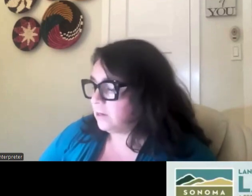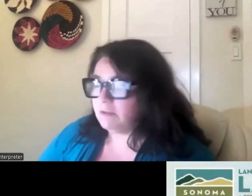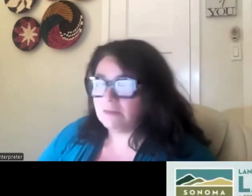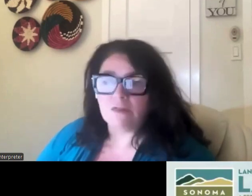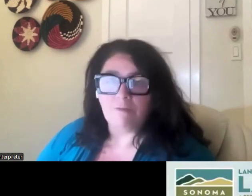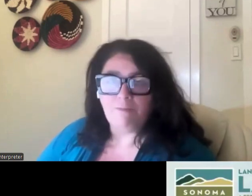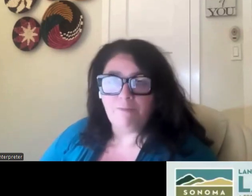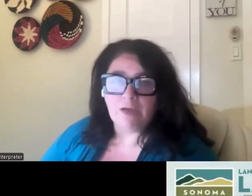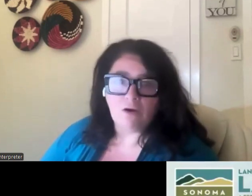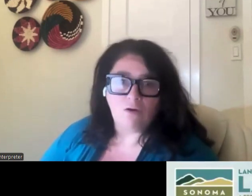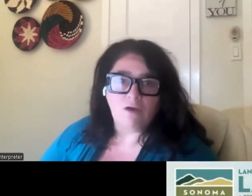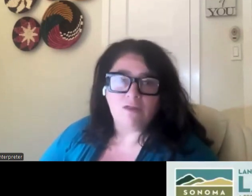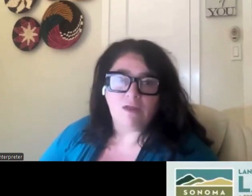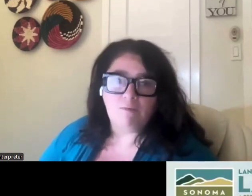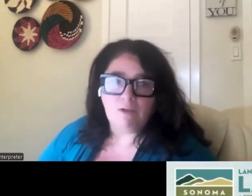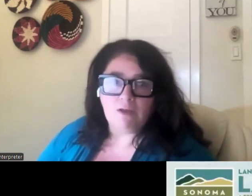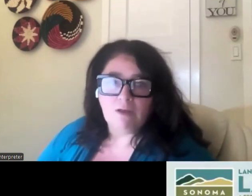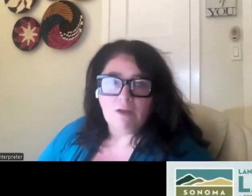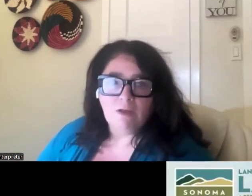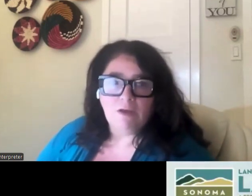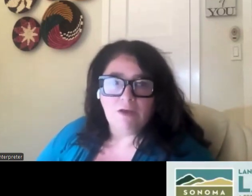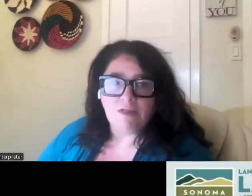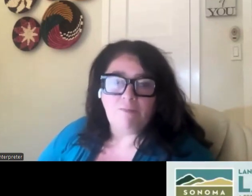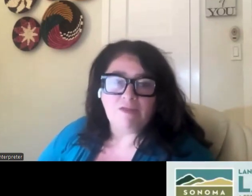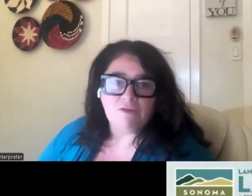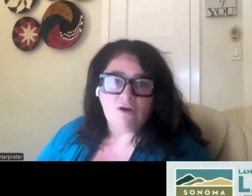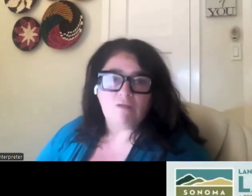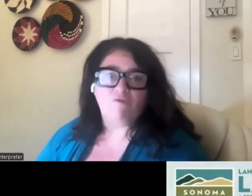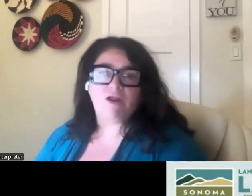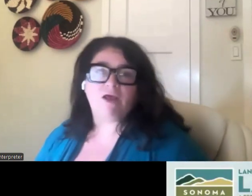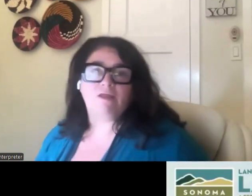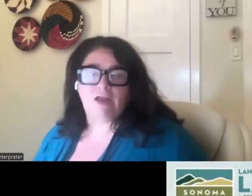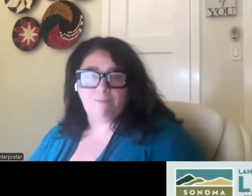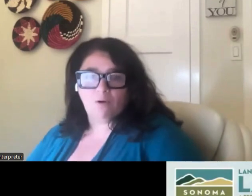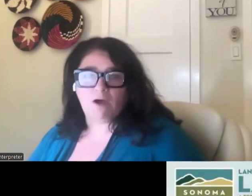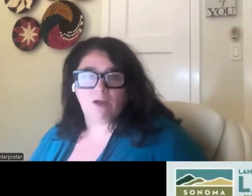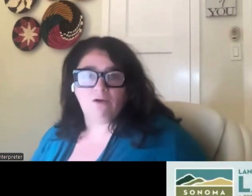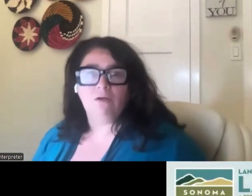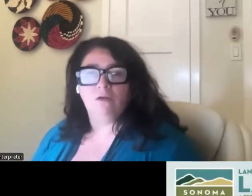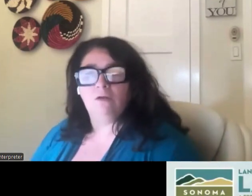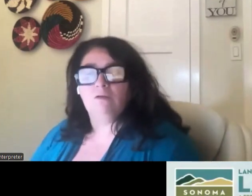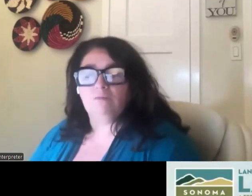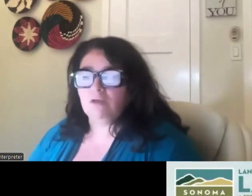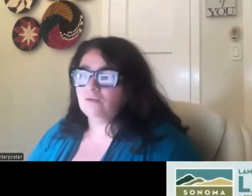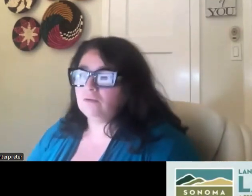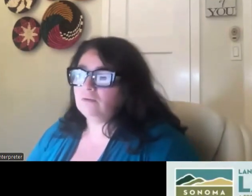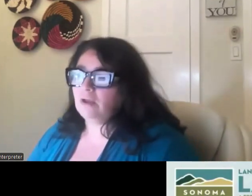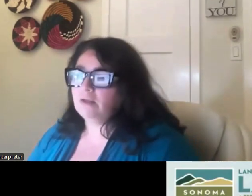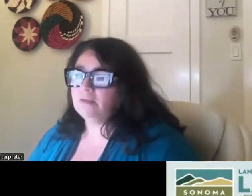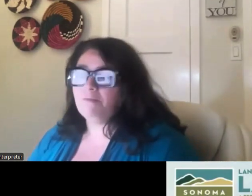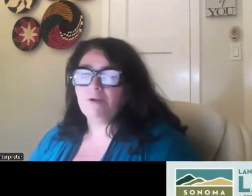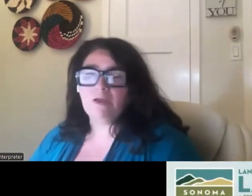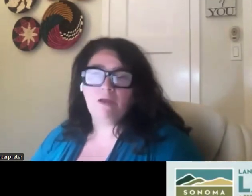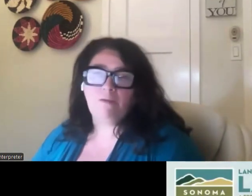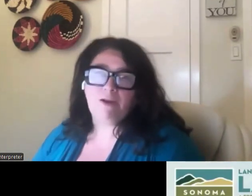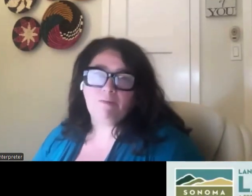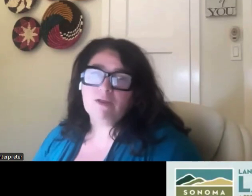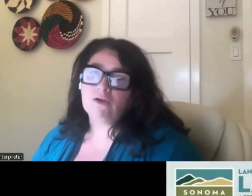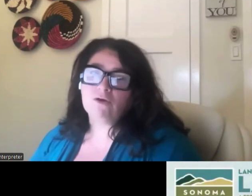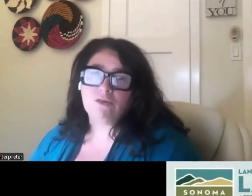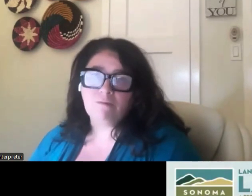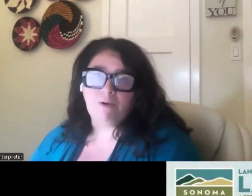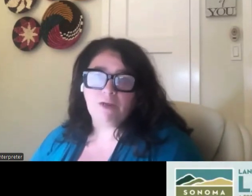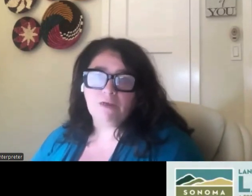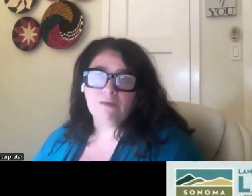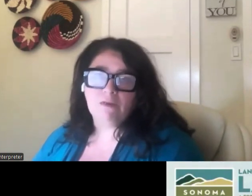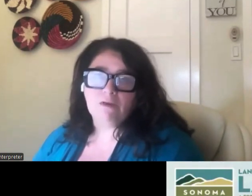understood uh, based on fairly simple experiments that are like experiments you could potentially run